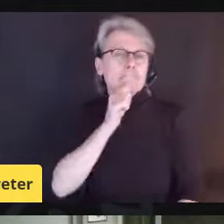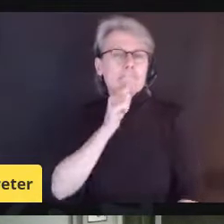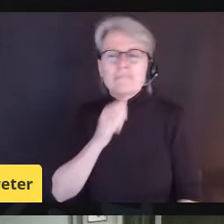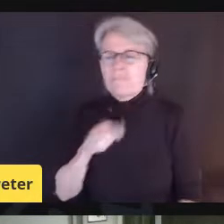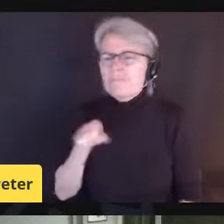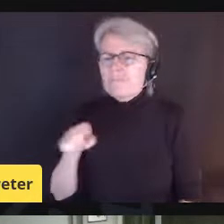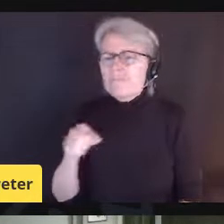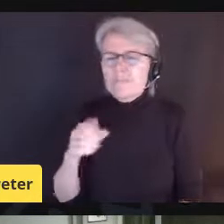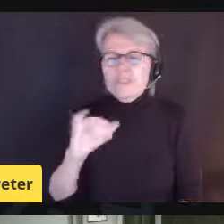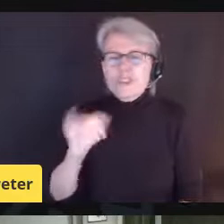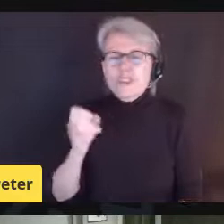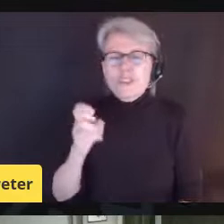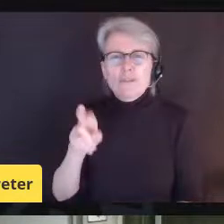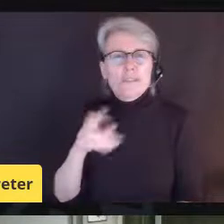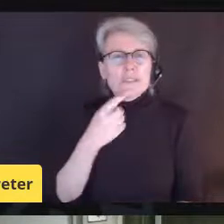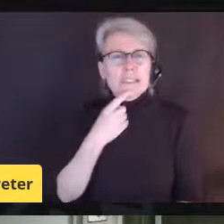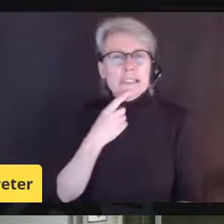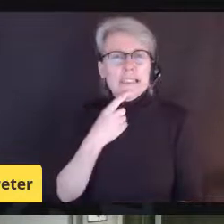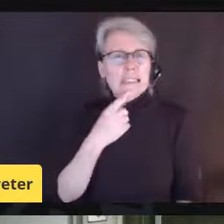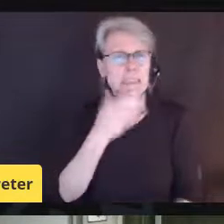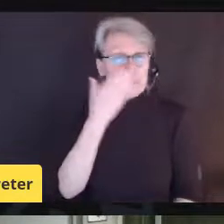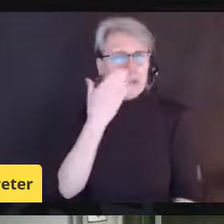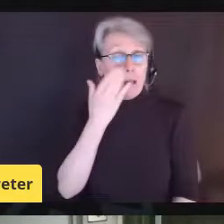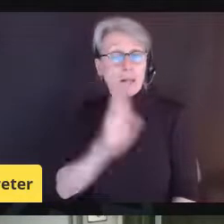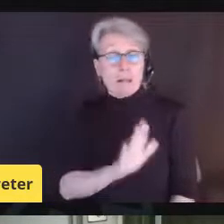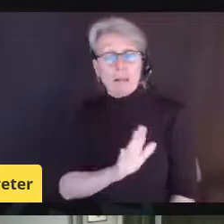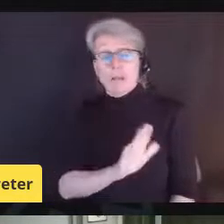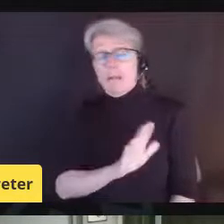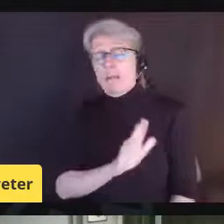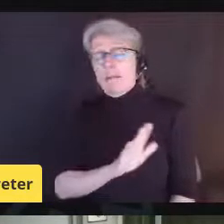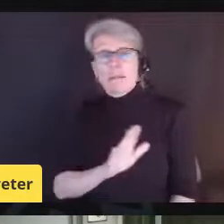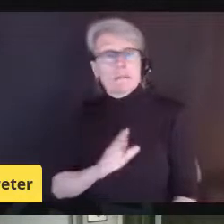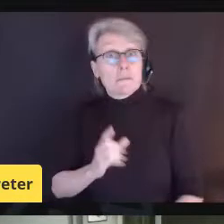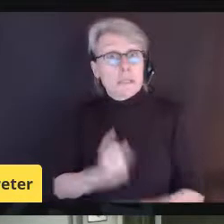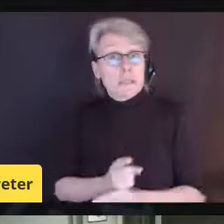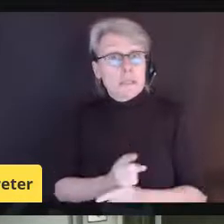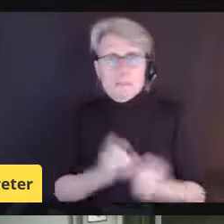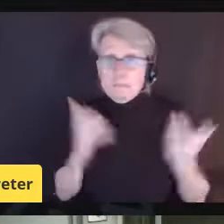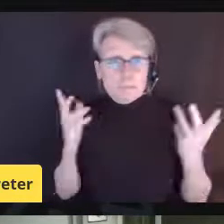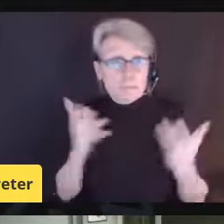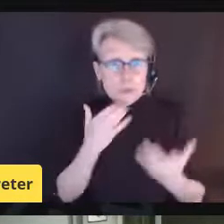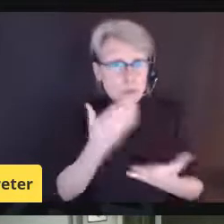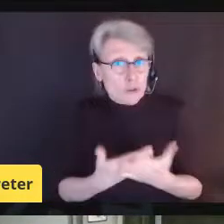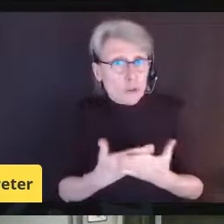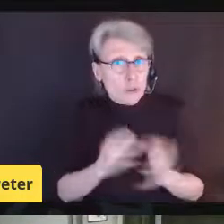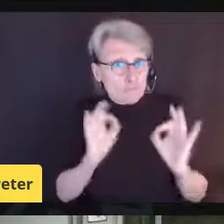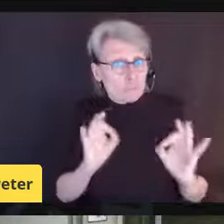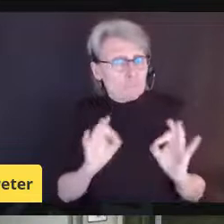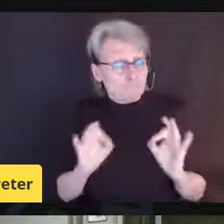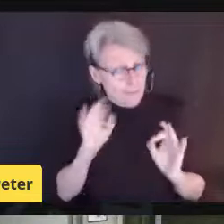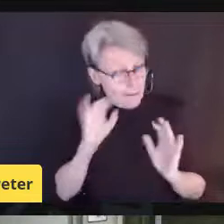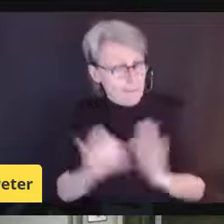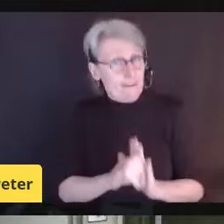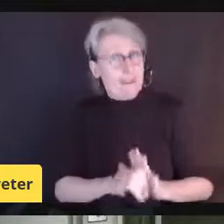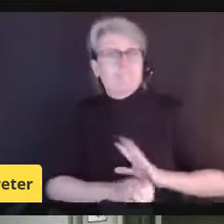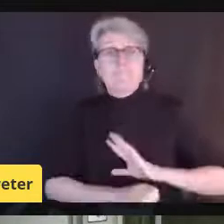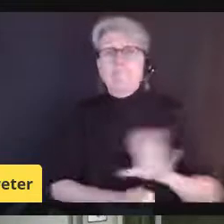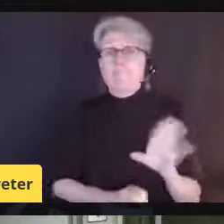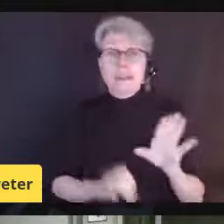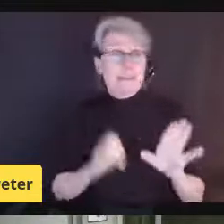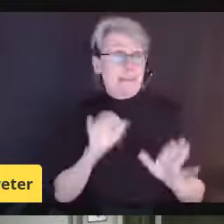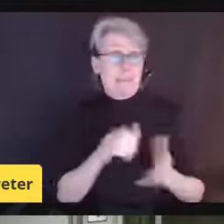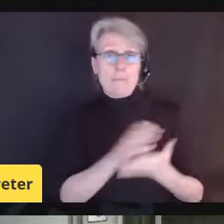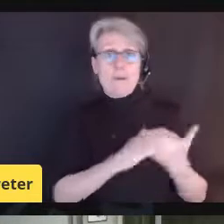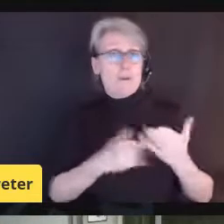saying earlier that there was a place, the smells, she just couldn't take it. And it's fair. You don't have to be able to take every part of